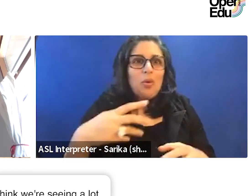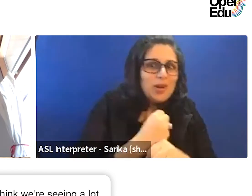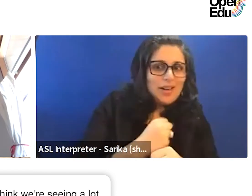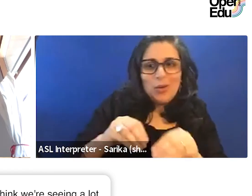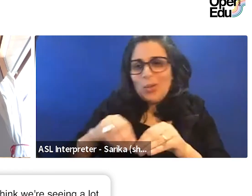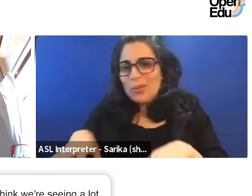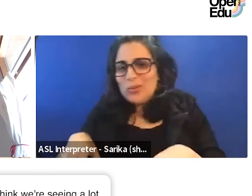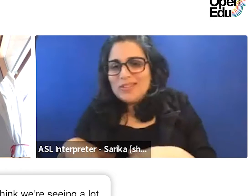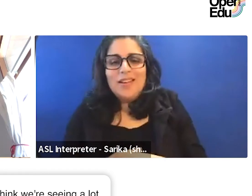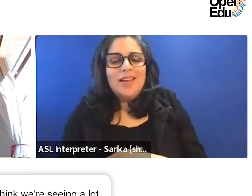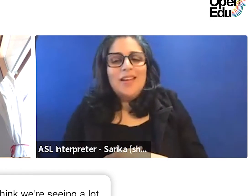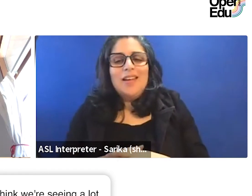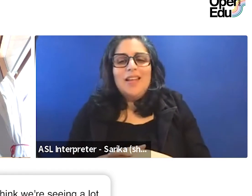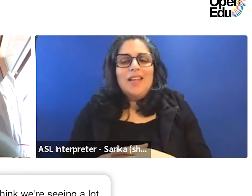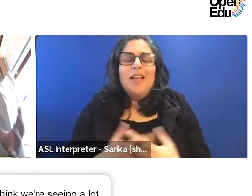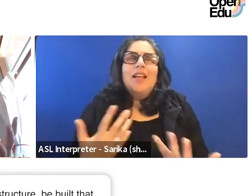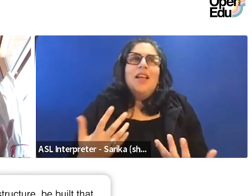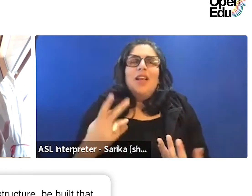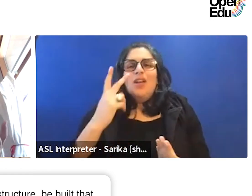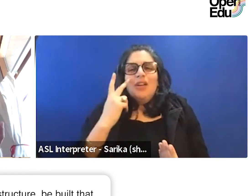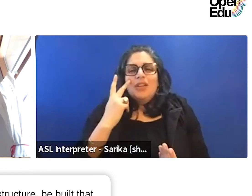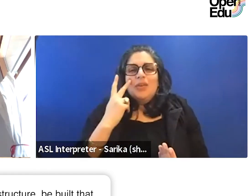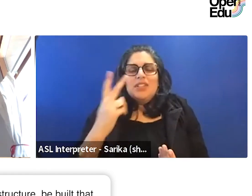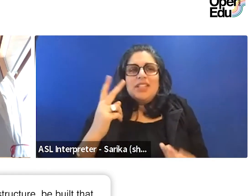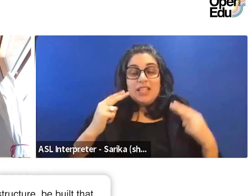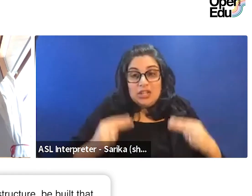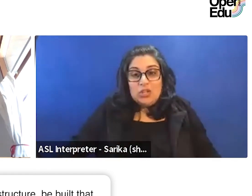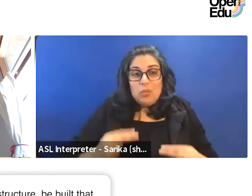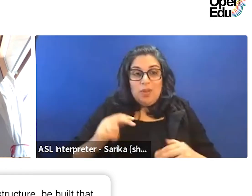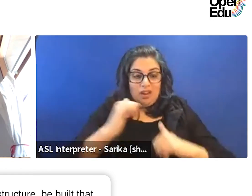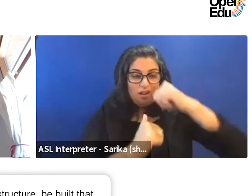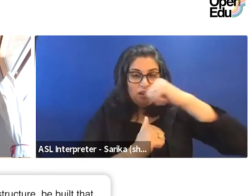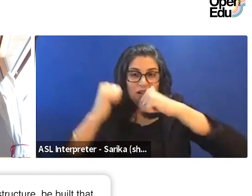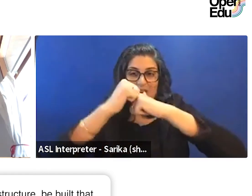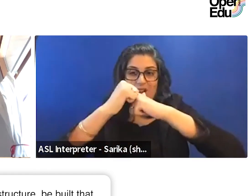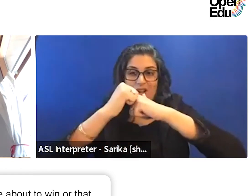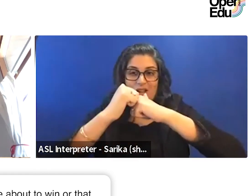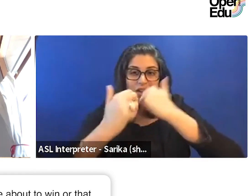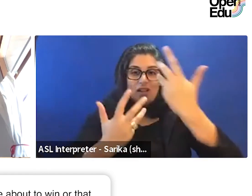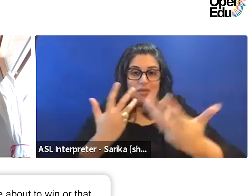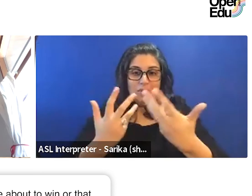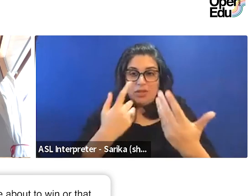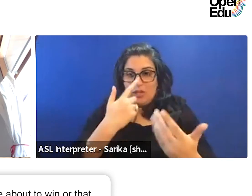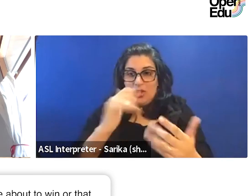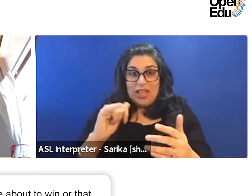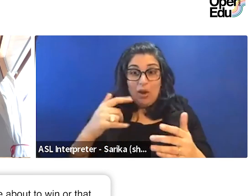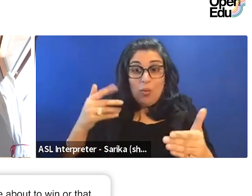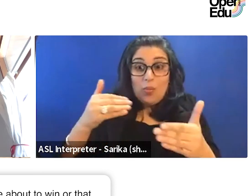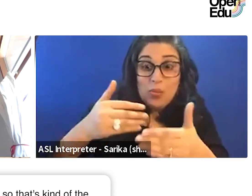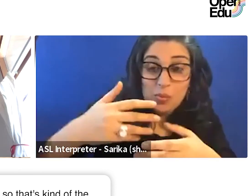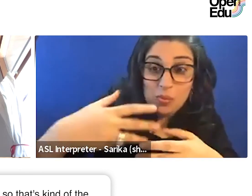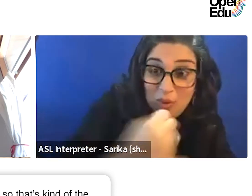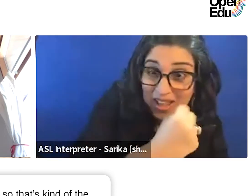a lot of the infrastructure, human infrastructure, be built that actually might suggest that we're about to win, or that we're on our way